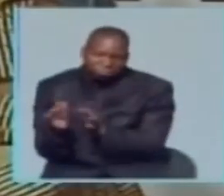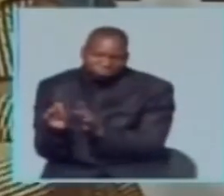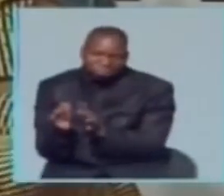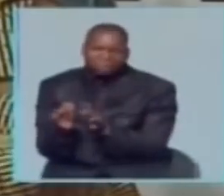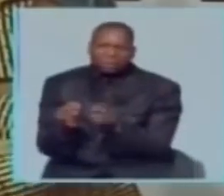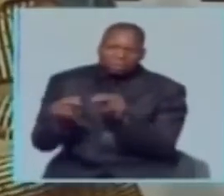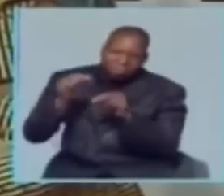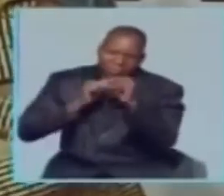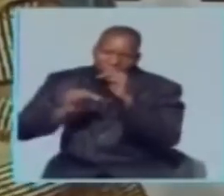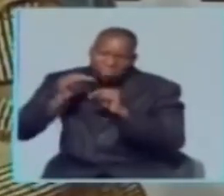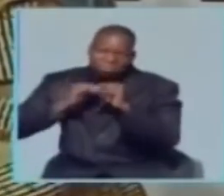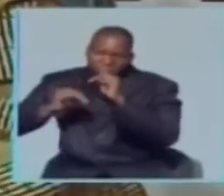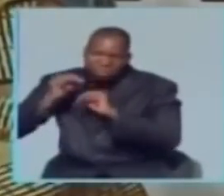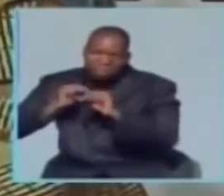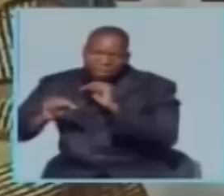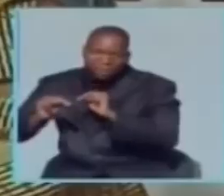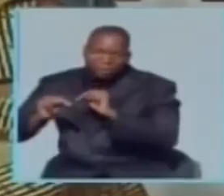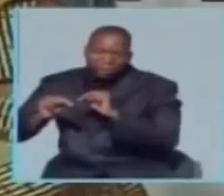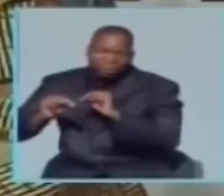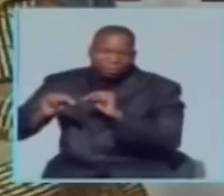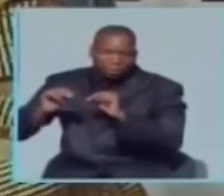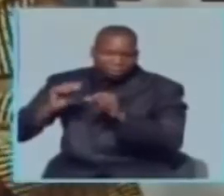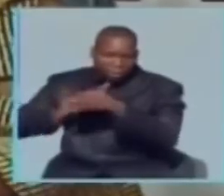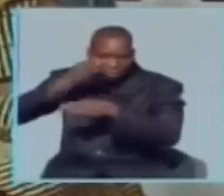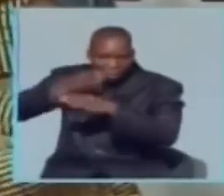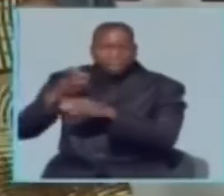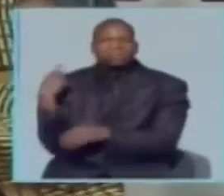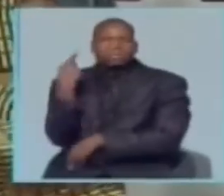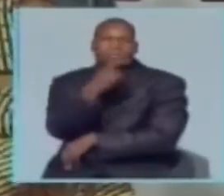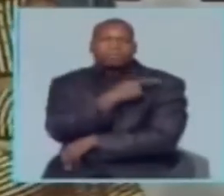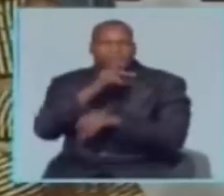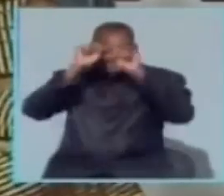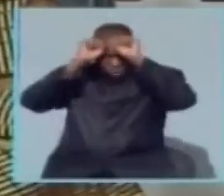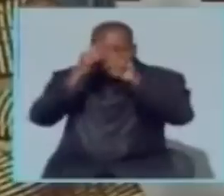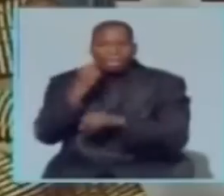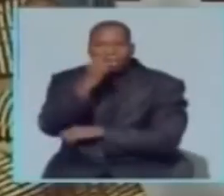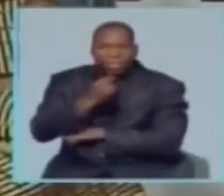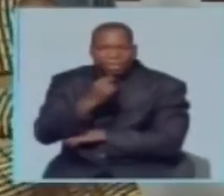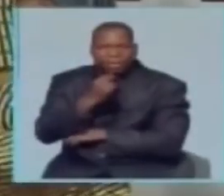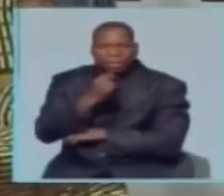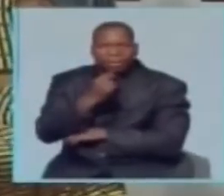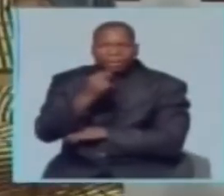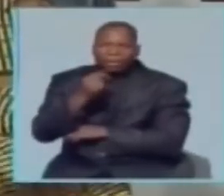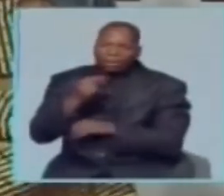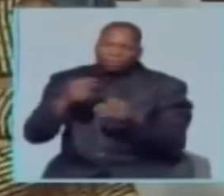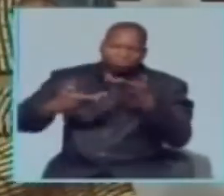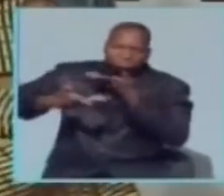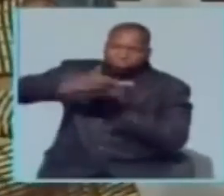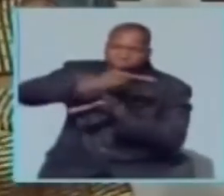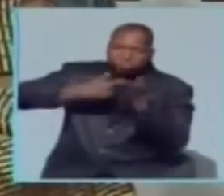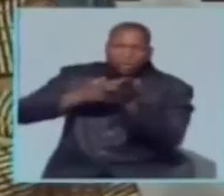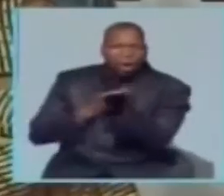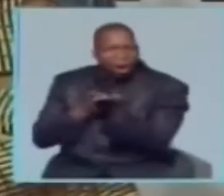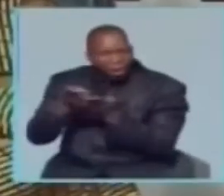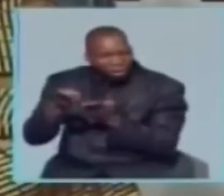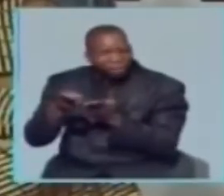conversation after the president's speech in Parliament that we need to have a very honest conversation about what happens